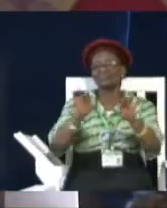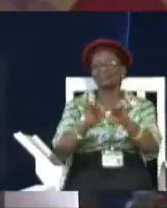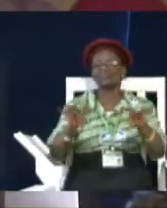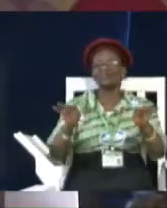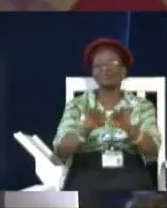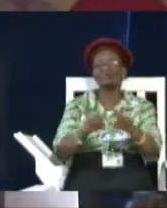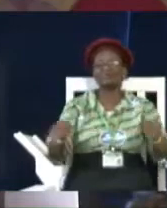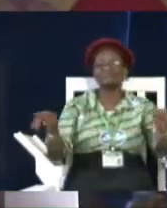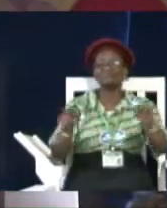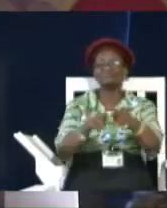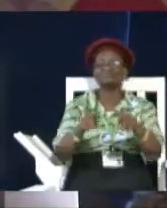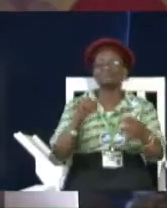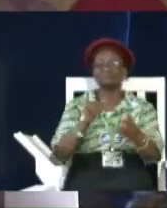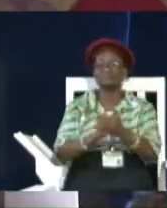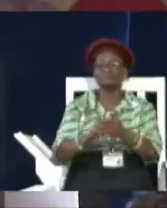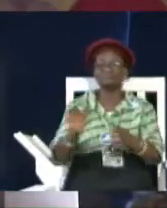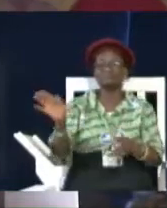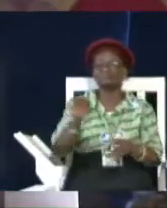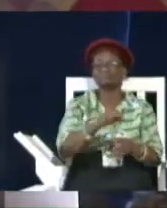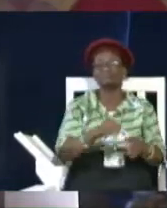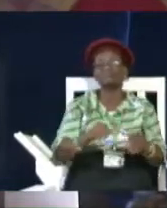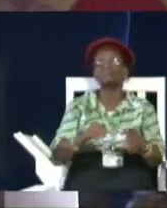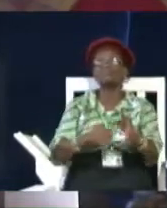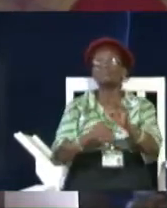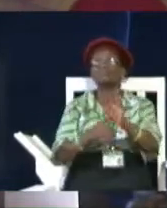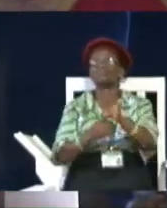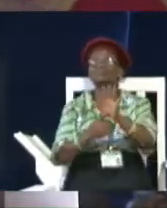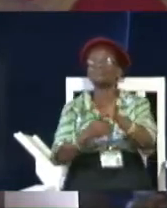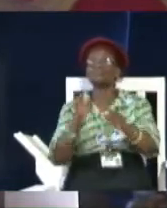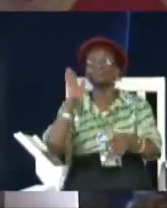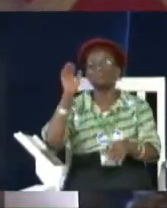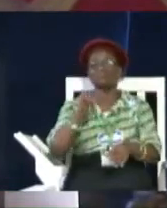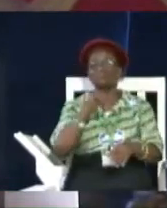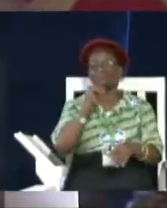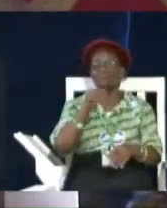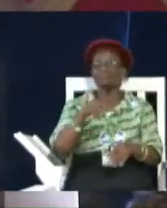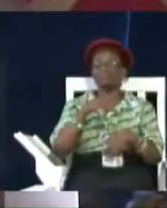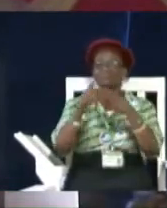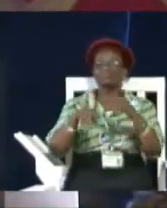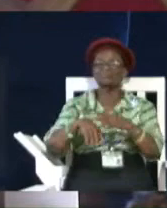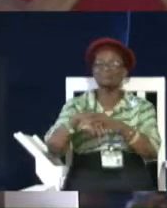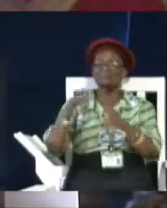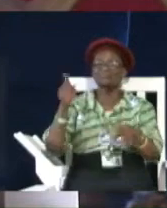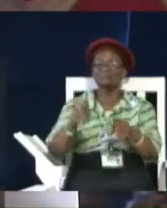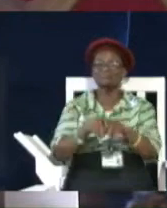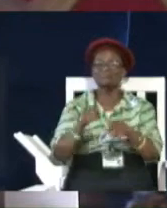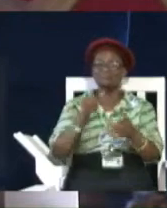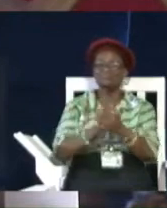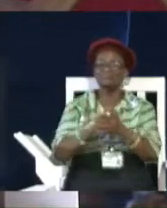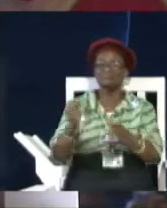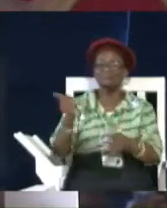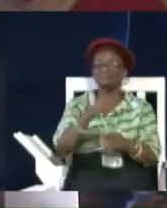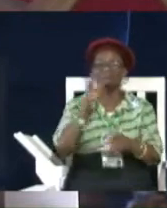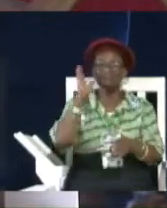so that your lamp won't go out, so that you don't go into darkness.